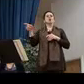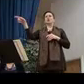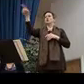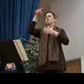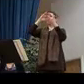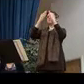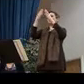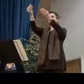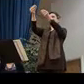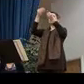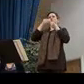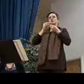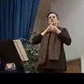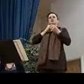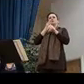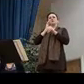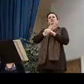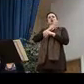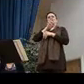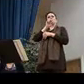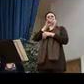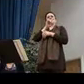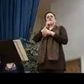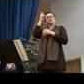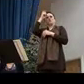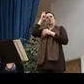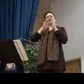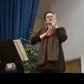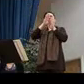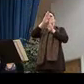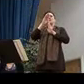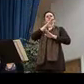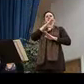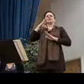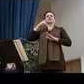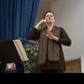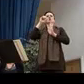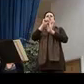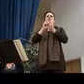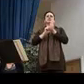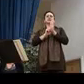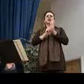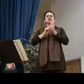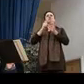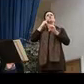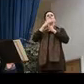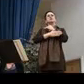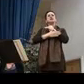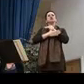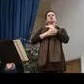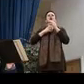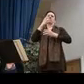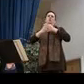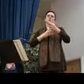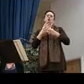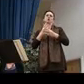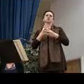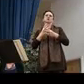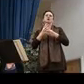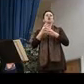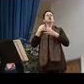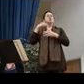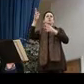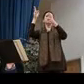wisely to develop citizens for the state, for the nation, and the world. We listen to you and we strive to offer the